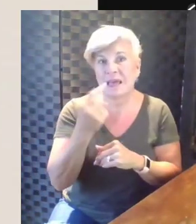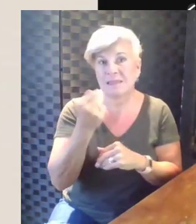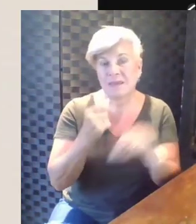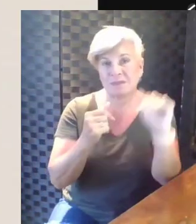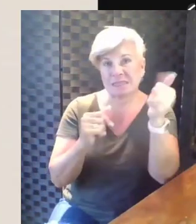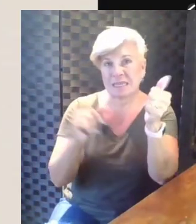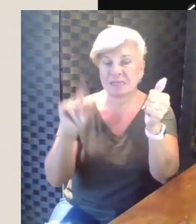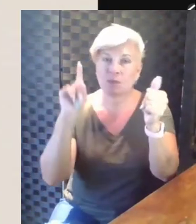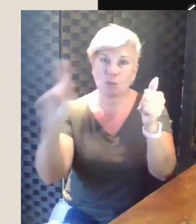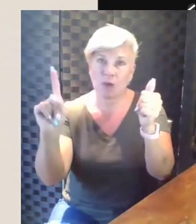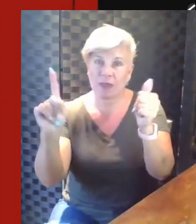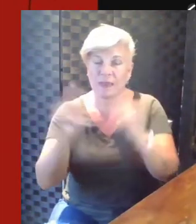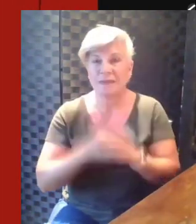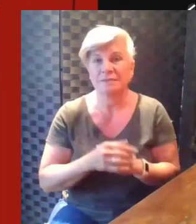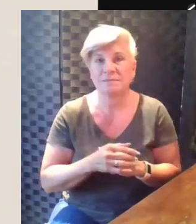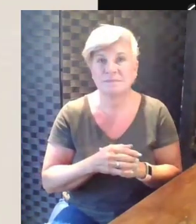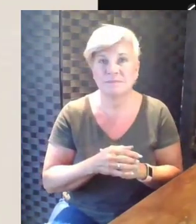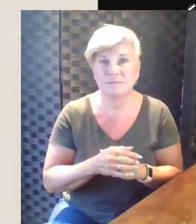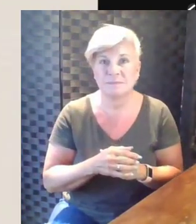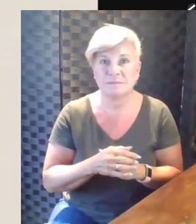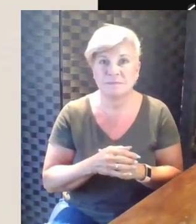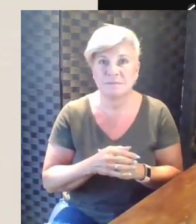is 11.